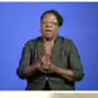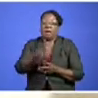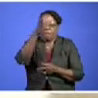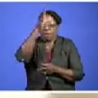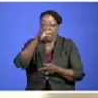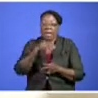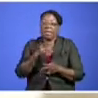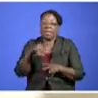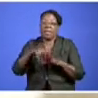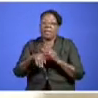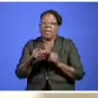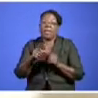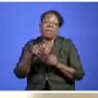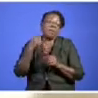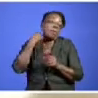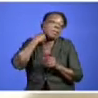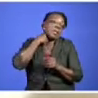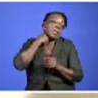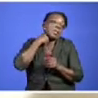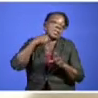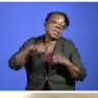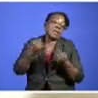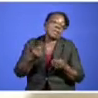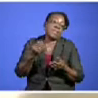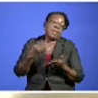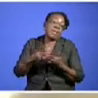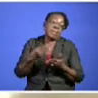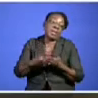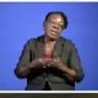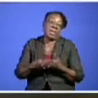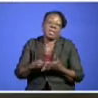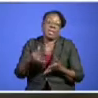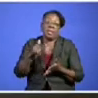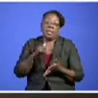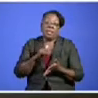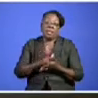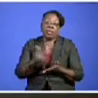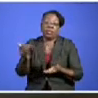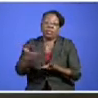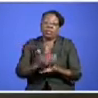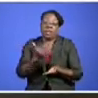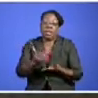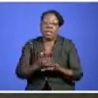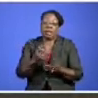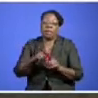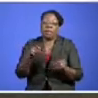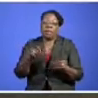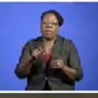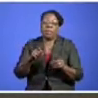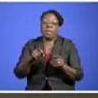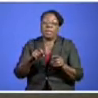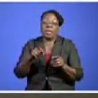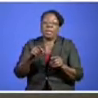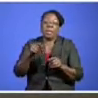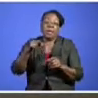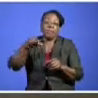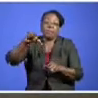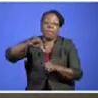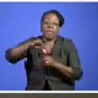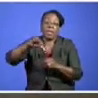he hold my neck, he said, "Give me the money that you collect from the gas company." I tell him, I